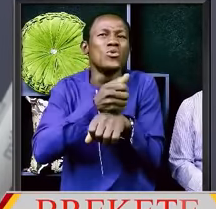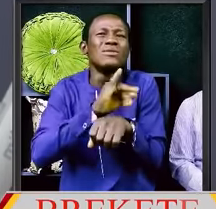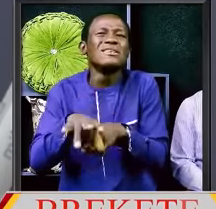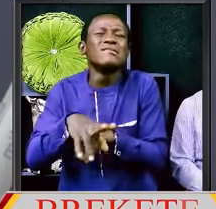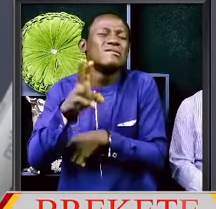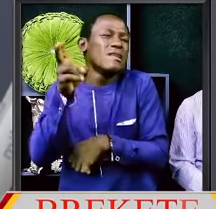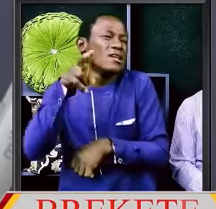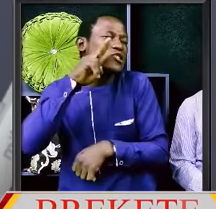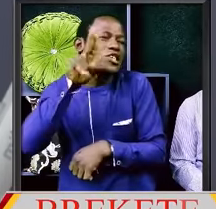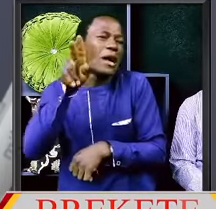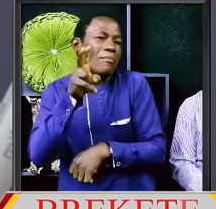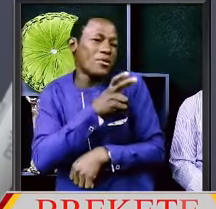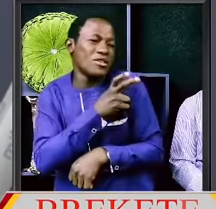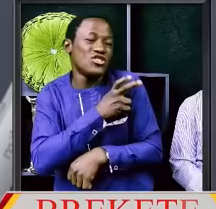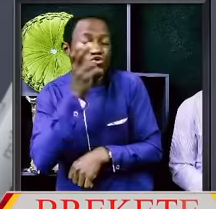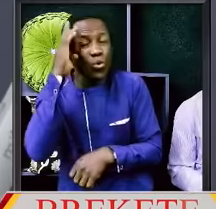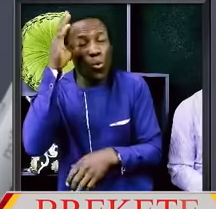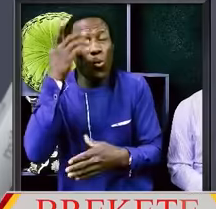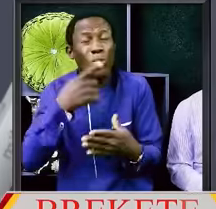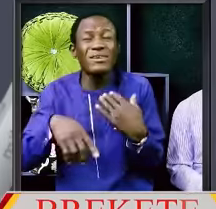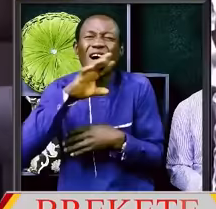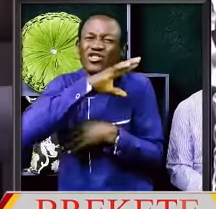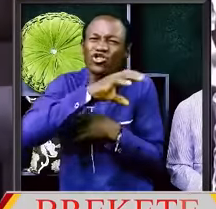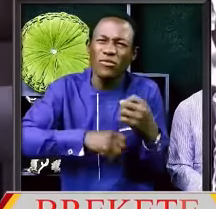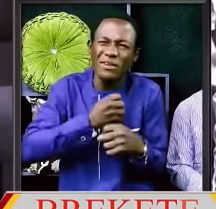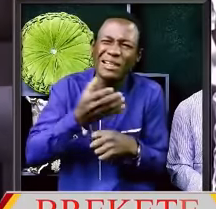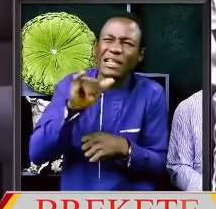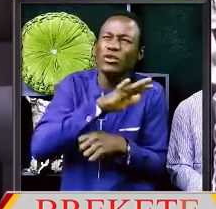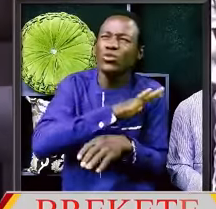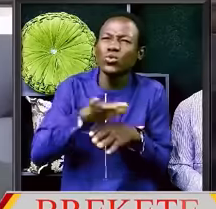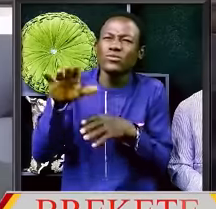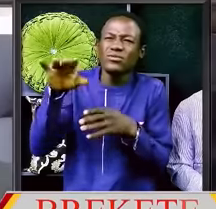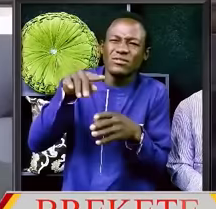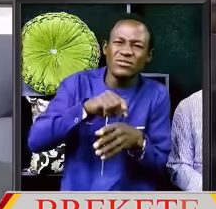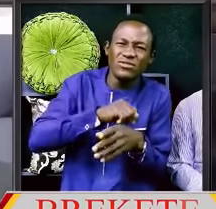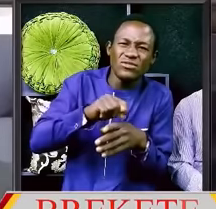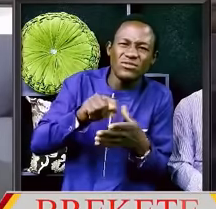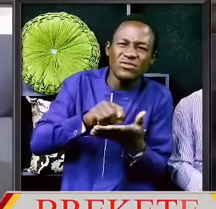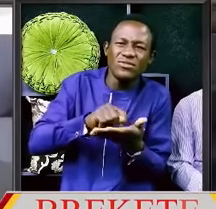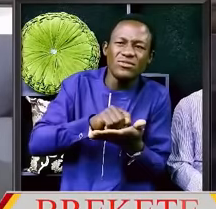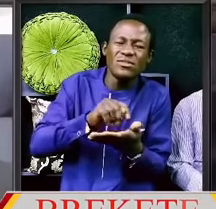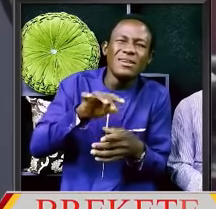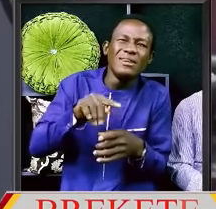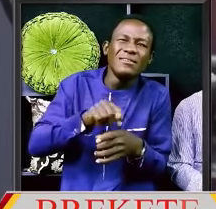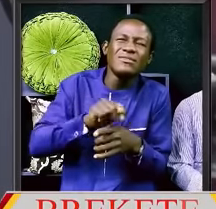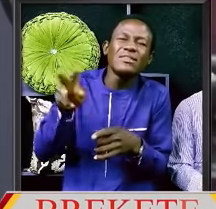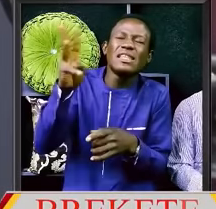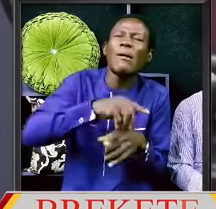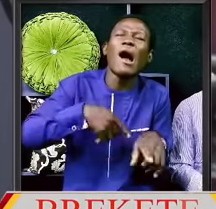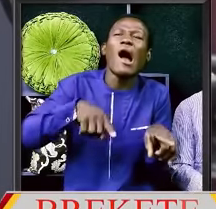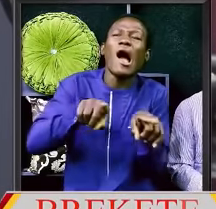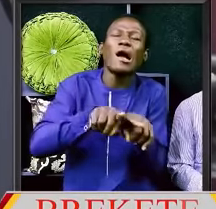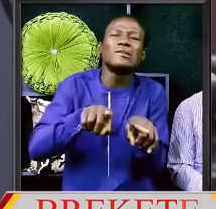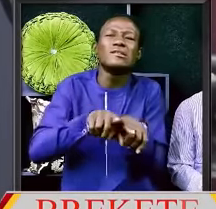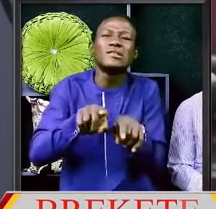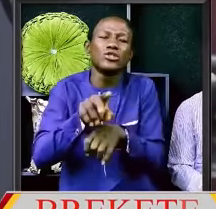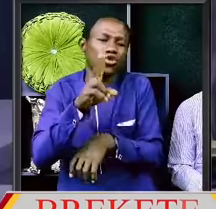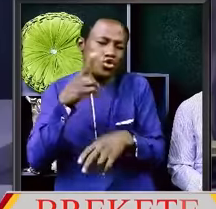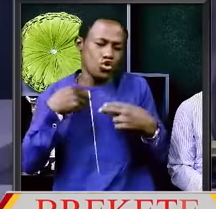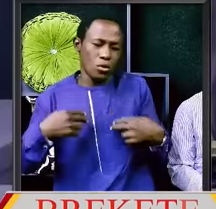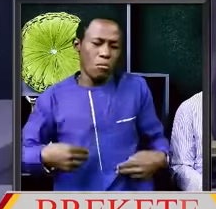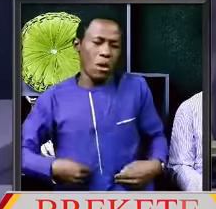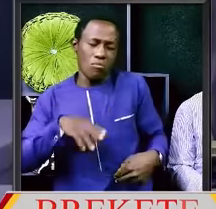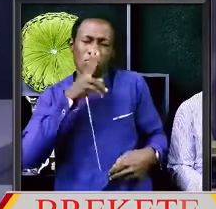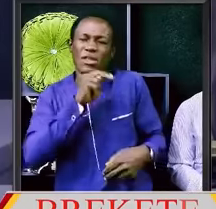them like human beings. They treat them like animals. Some police, they buy boot for themselves. Some, they